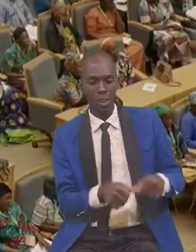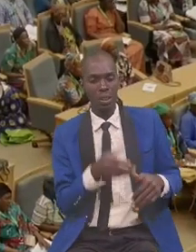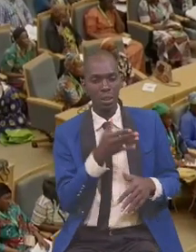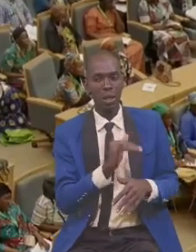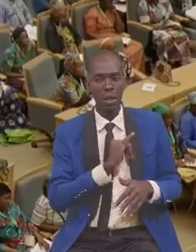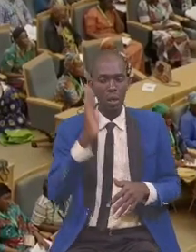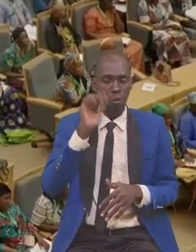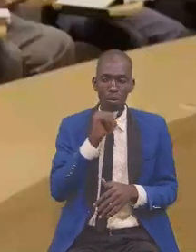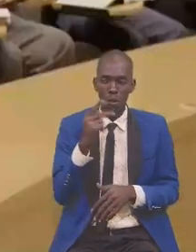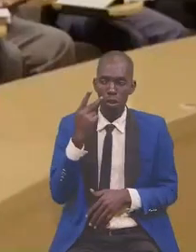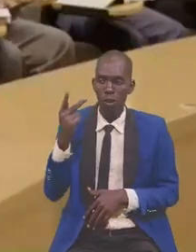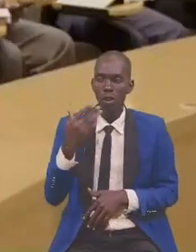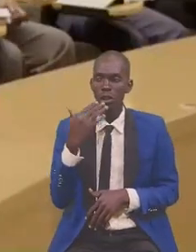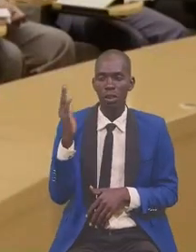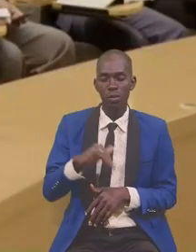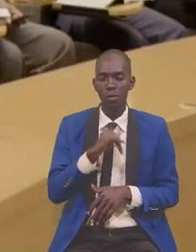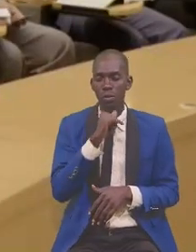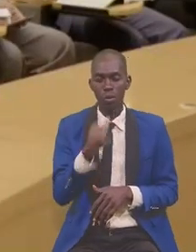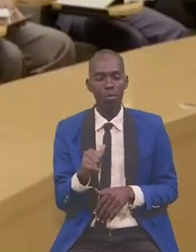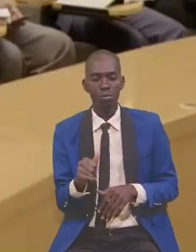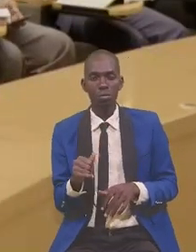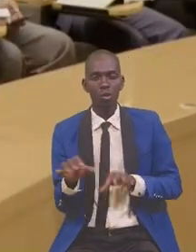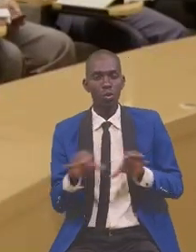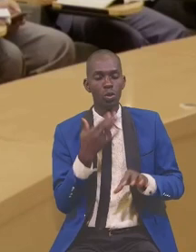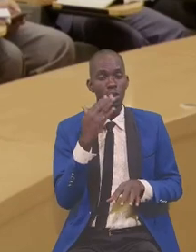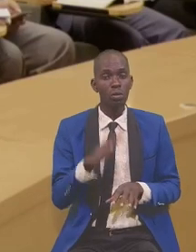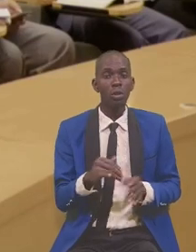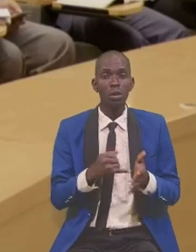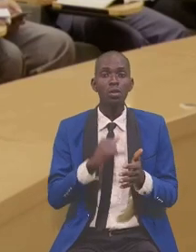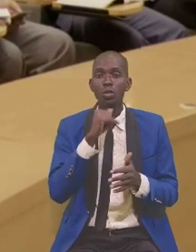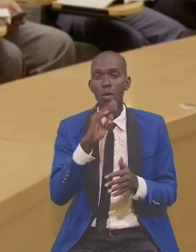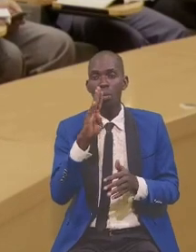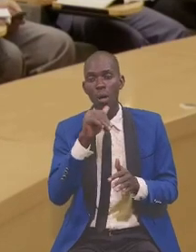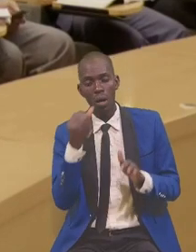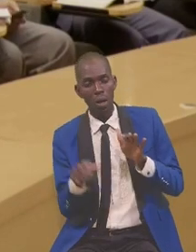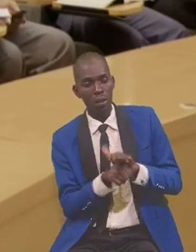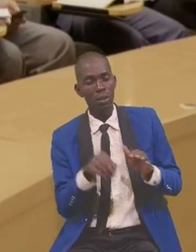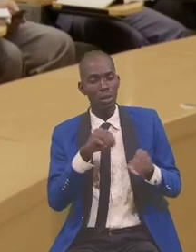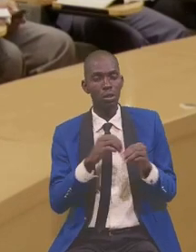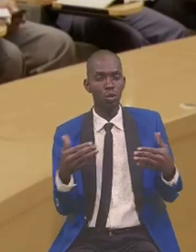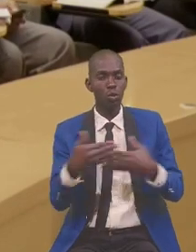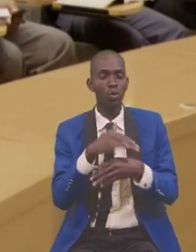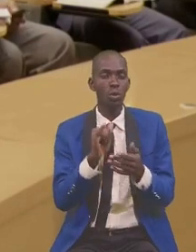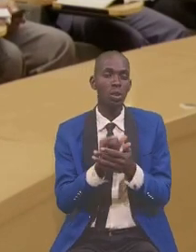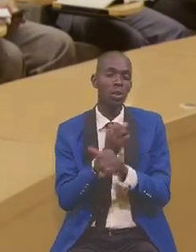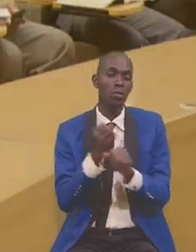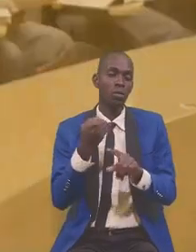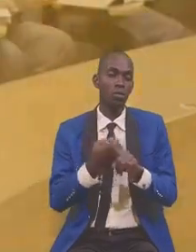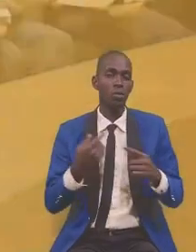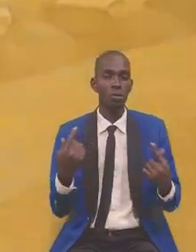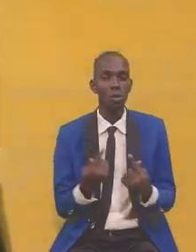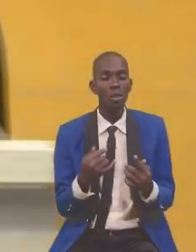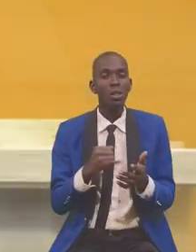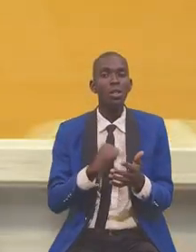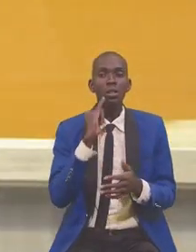It is not the lockdown door that keeps you from evil. It is the grace of God that keeps you from evil. It is